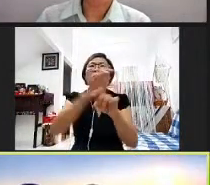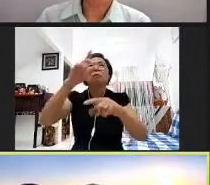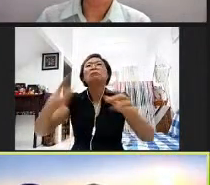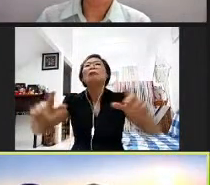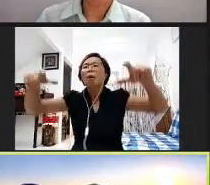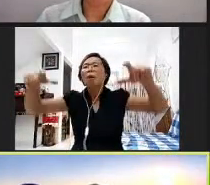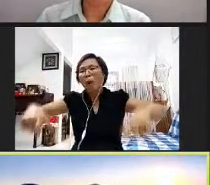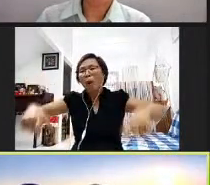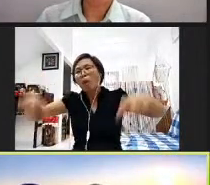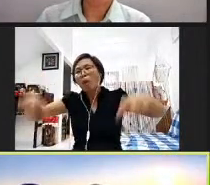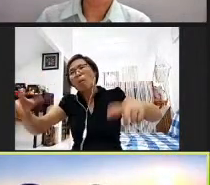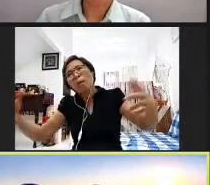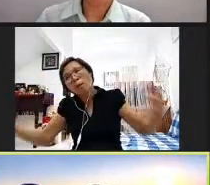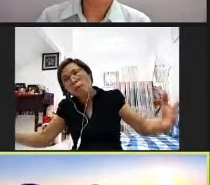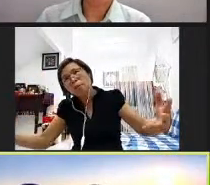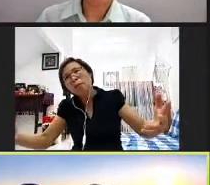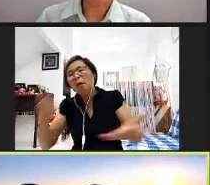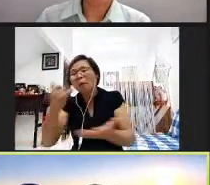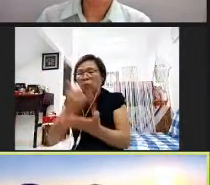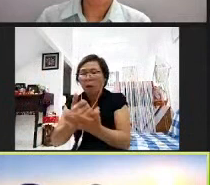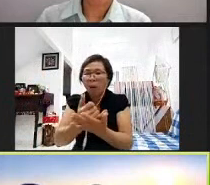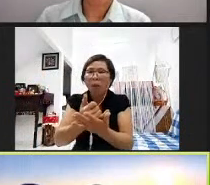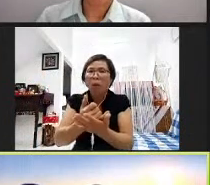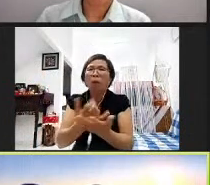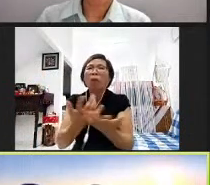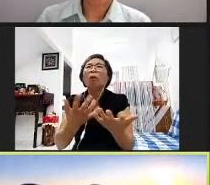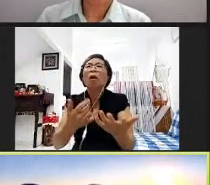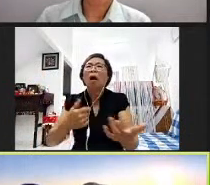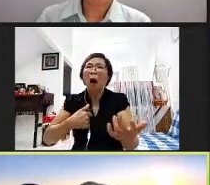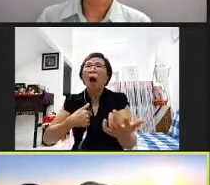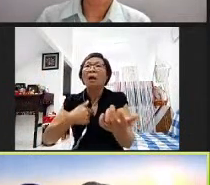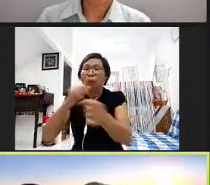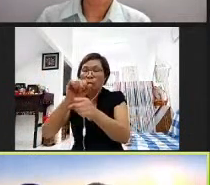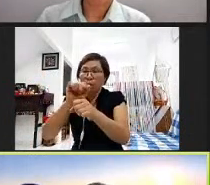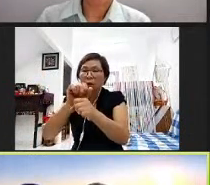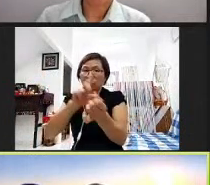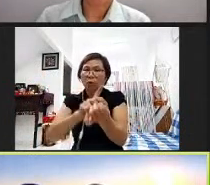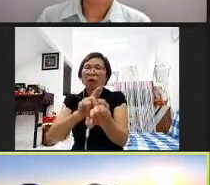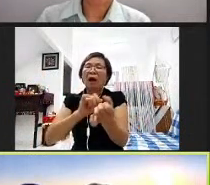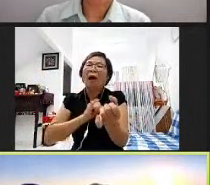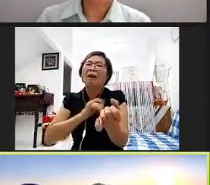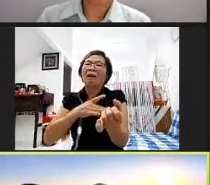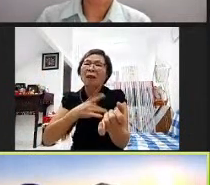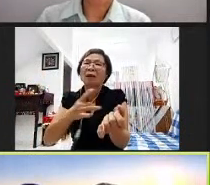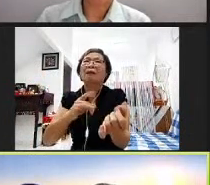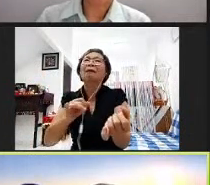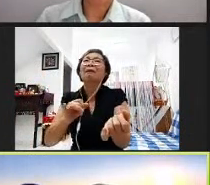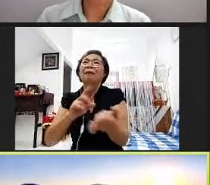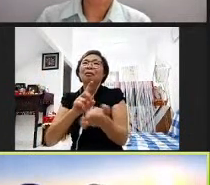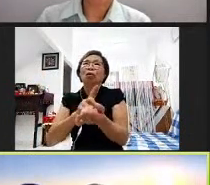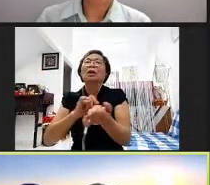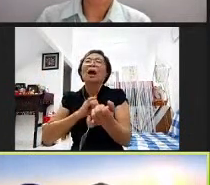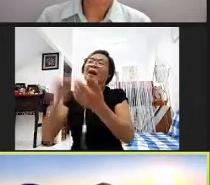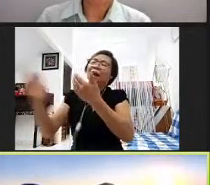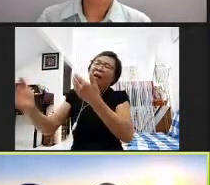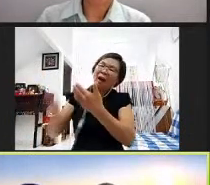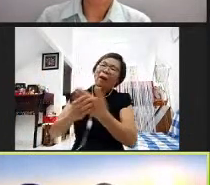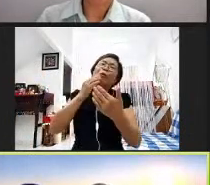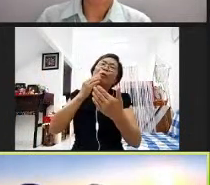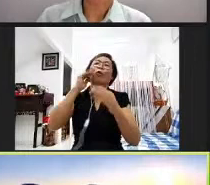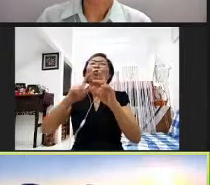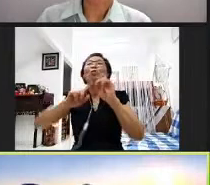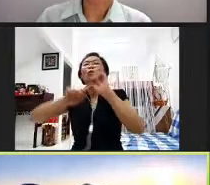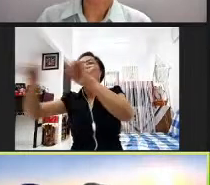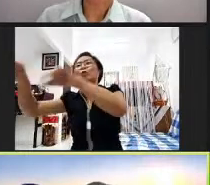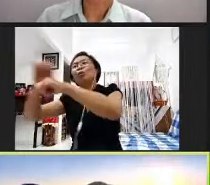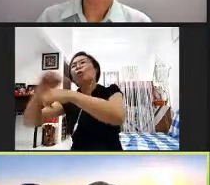no doubt. As a doctor, I actually quite like this. I just come home, go to work, come home, go